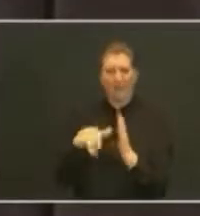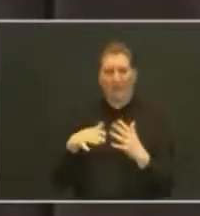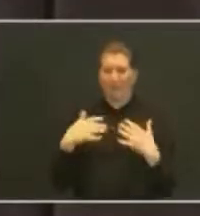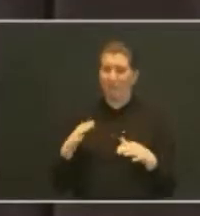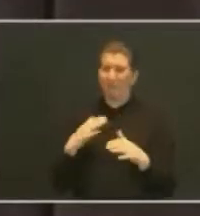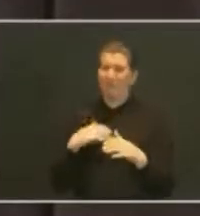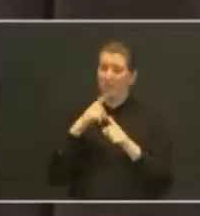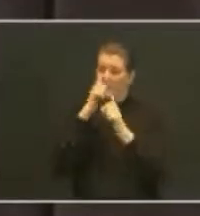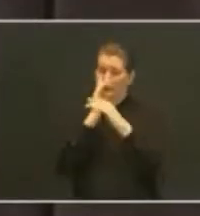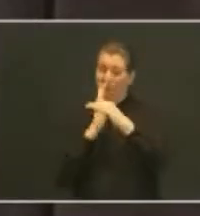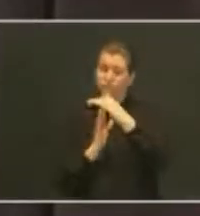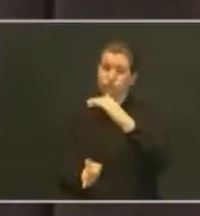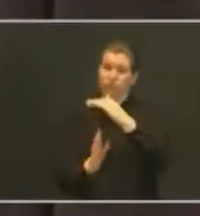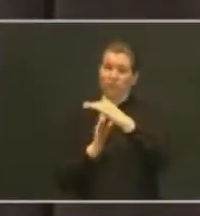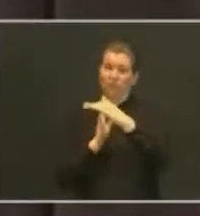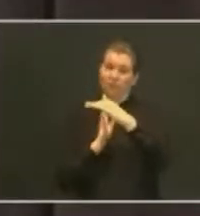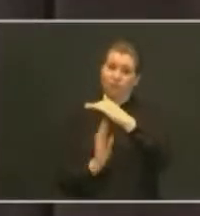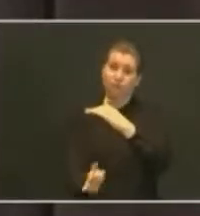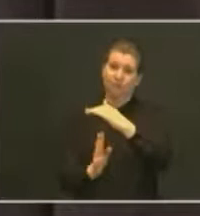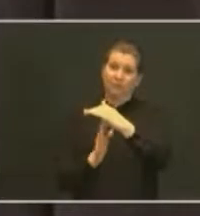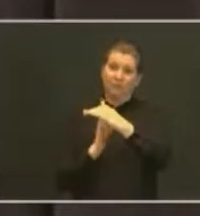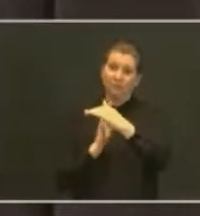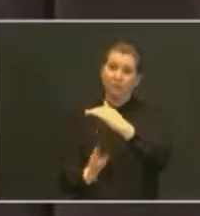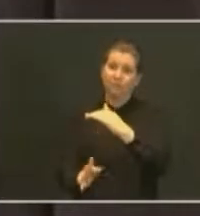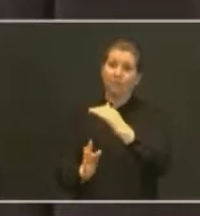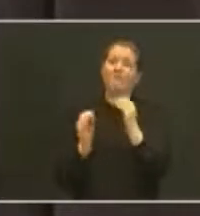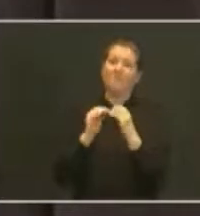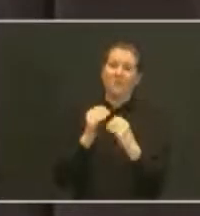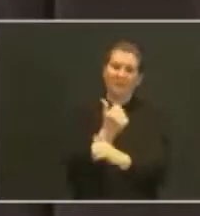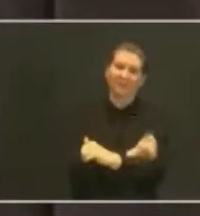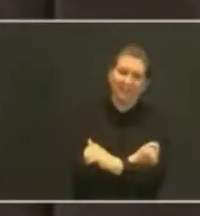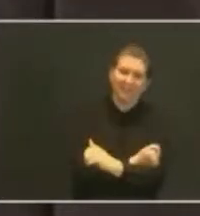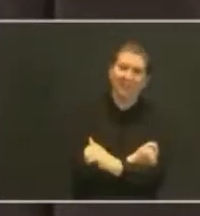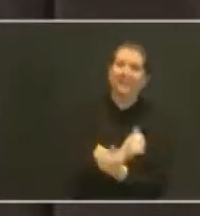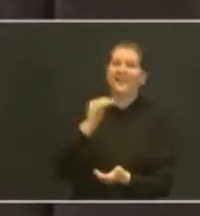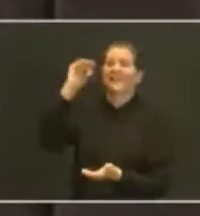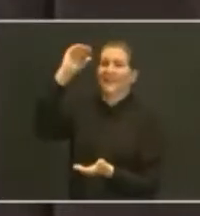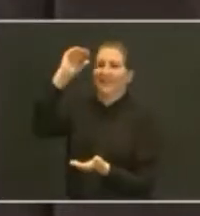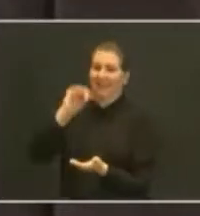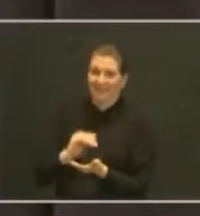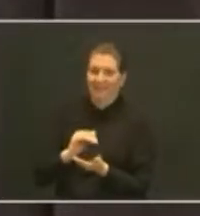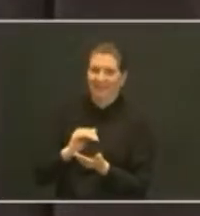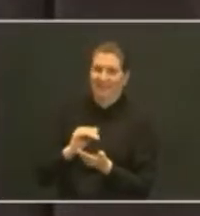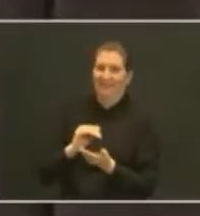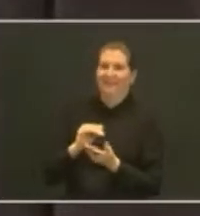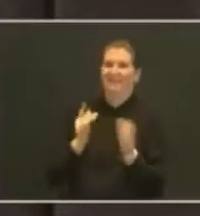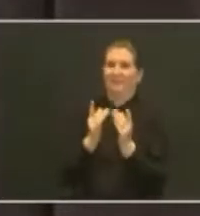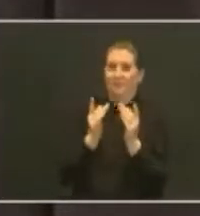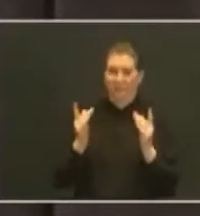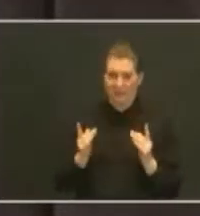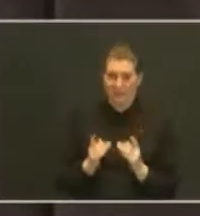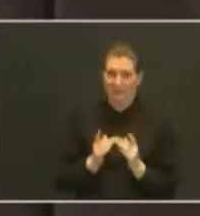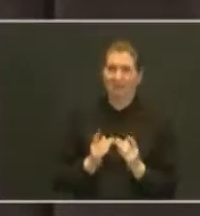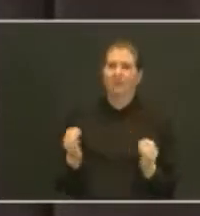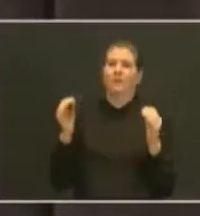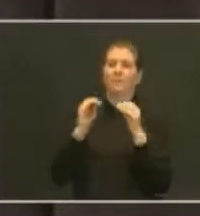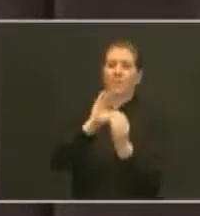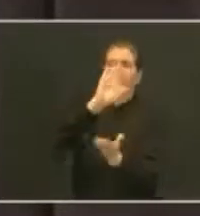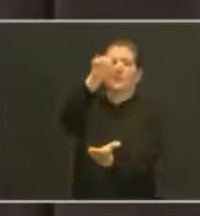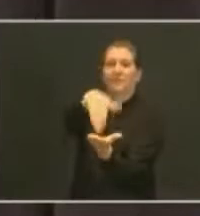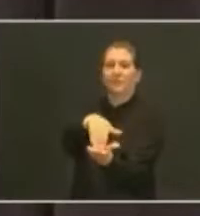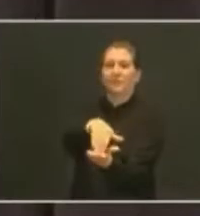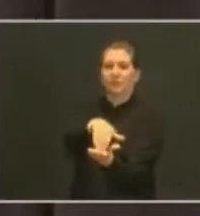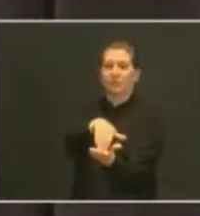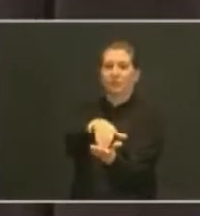More shots at fewer and more central locations. We envision standing